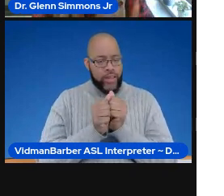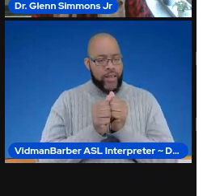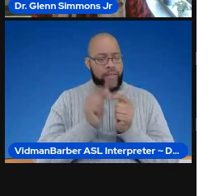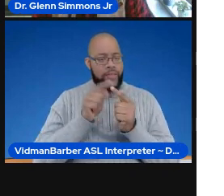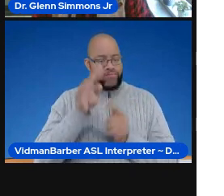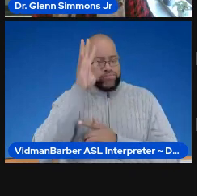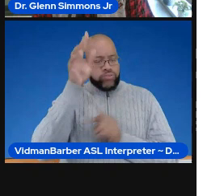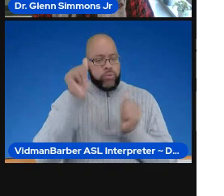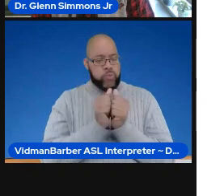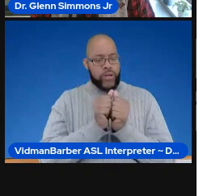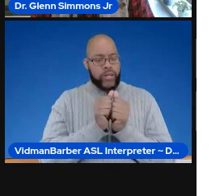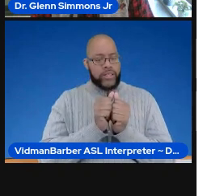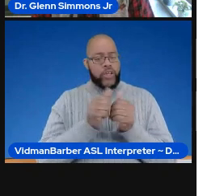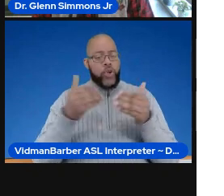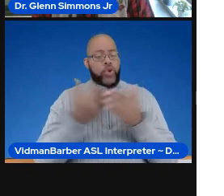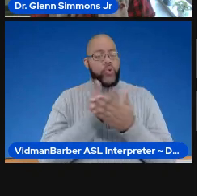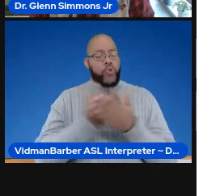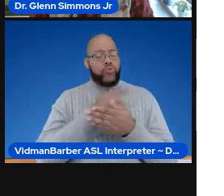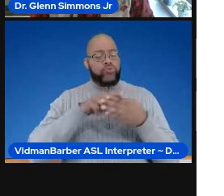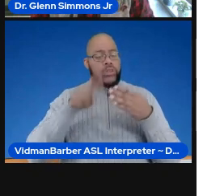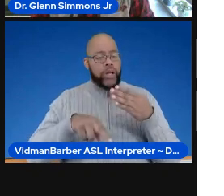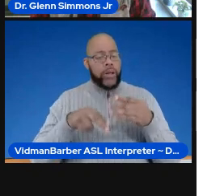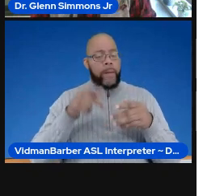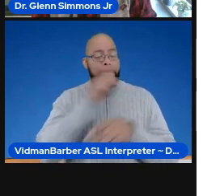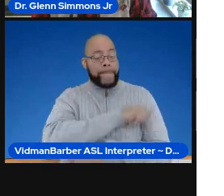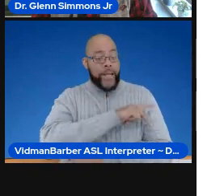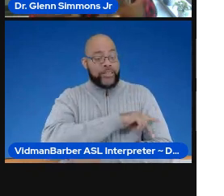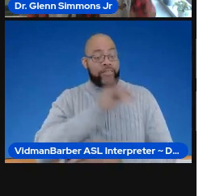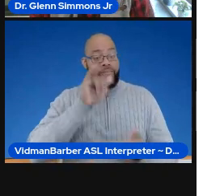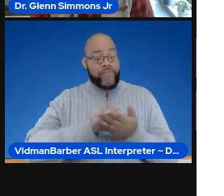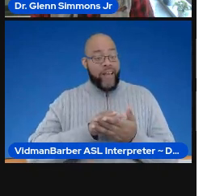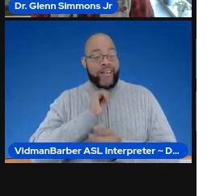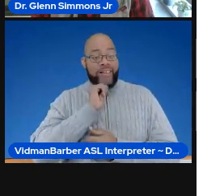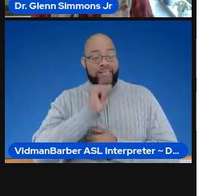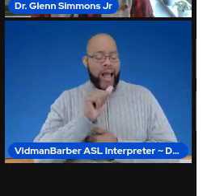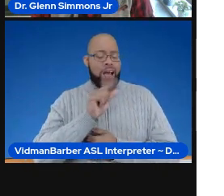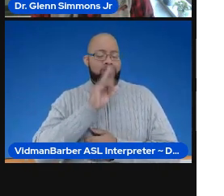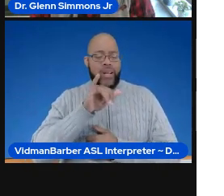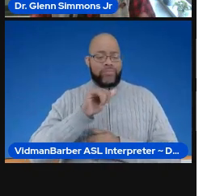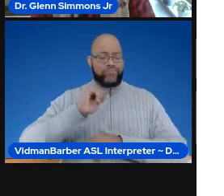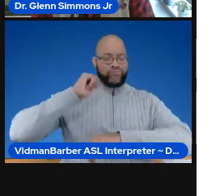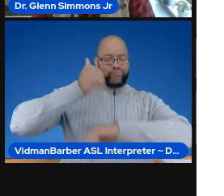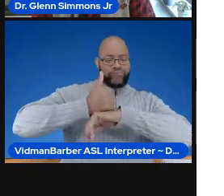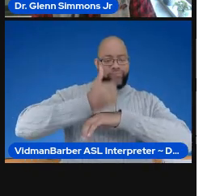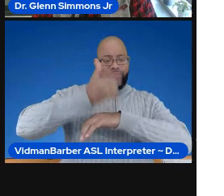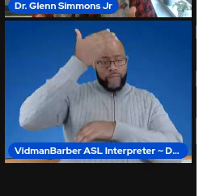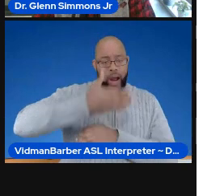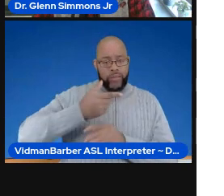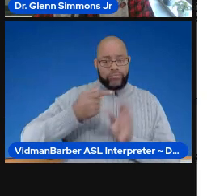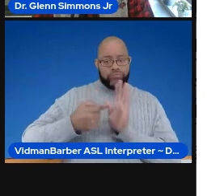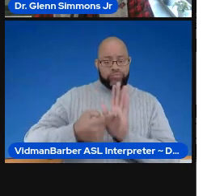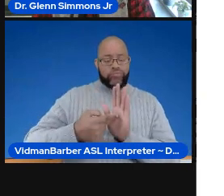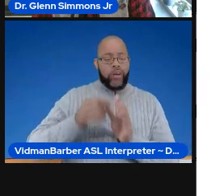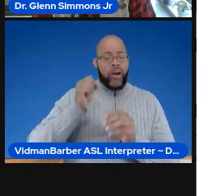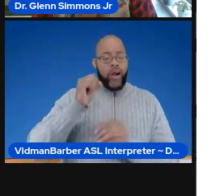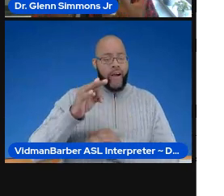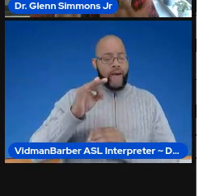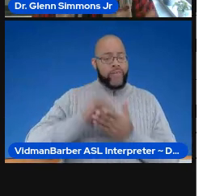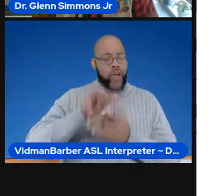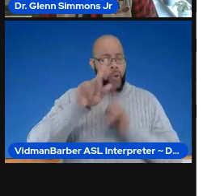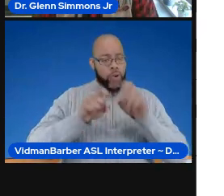up with novel outcomes for patients that have not been necessarily put on to the forefront of these